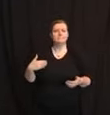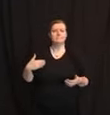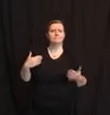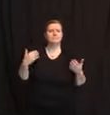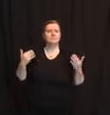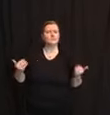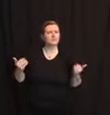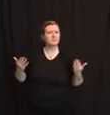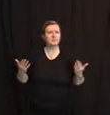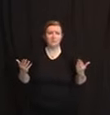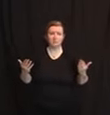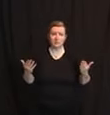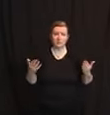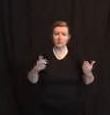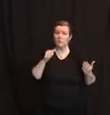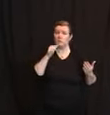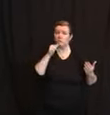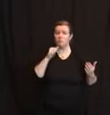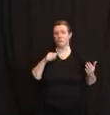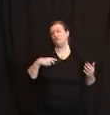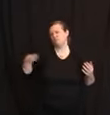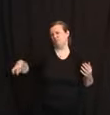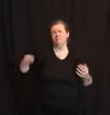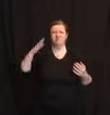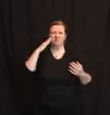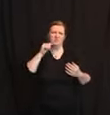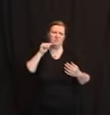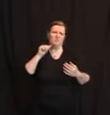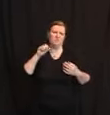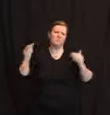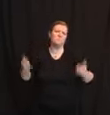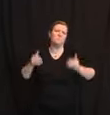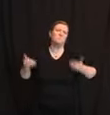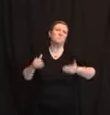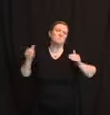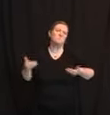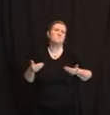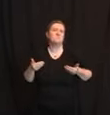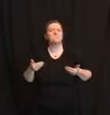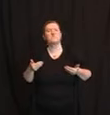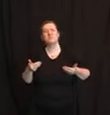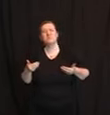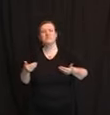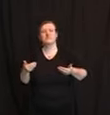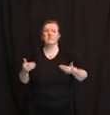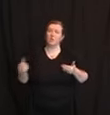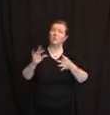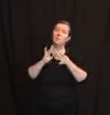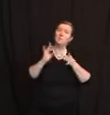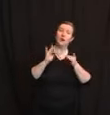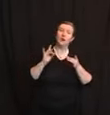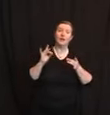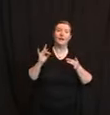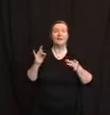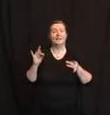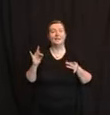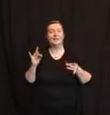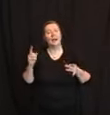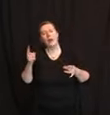introduce the woman to my right every day, both at the beginning for her remarks and at the end.